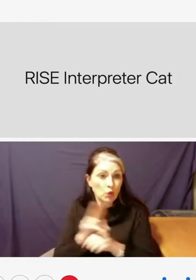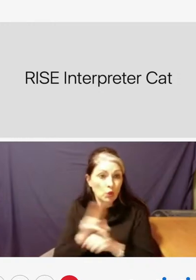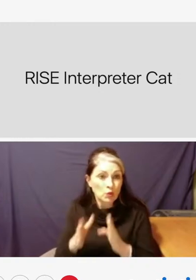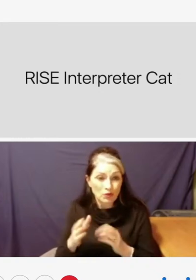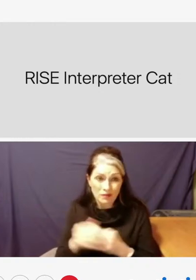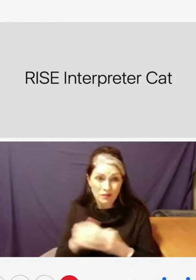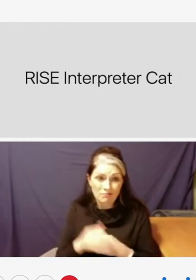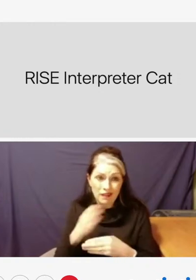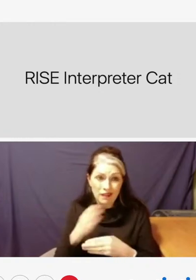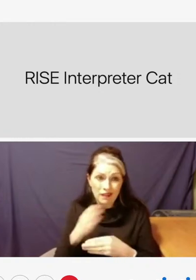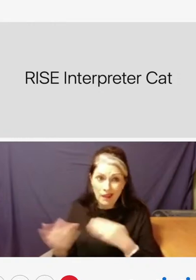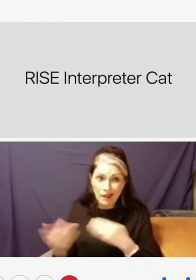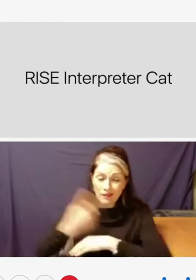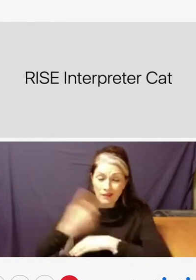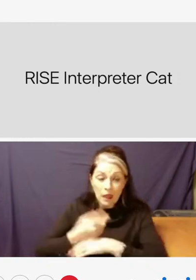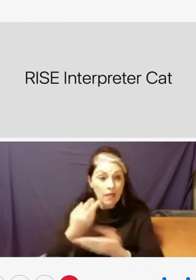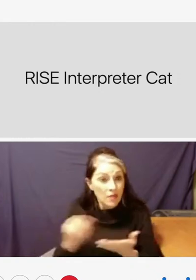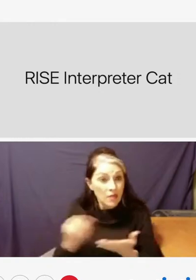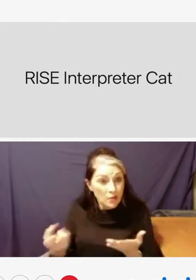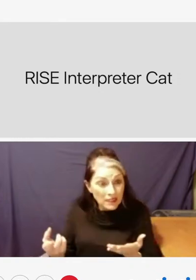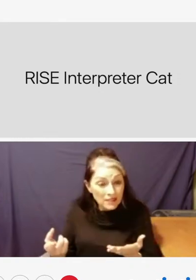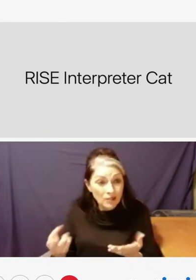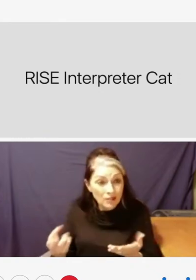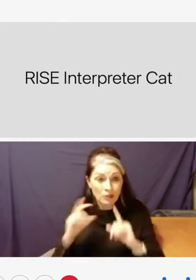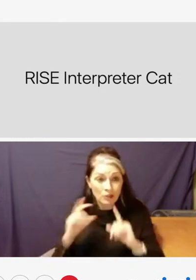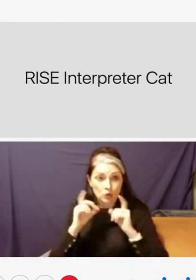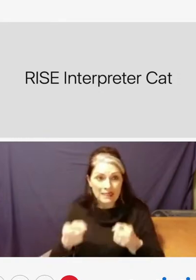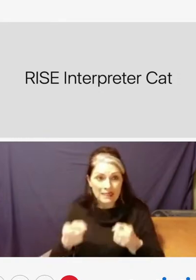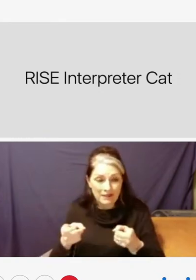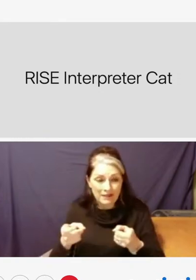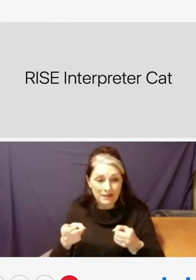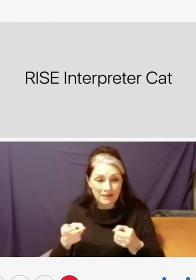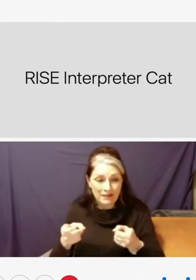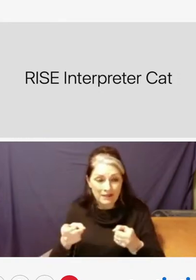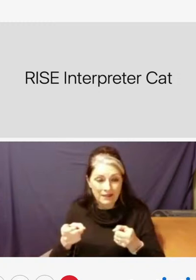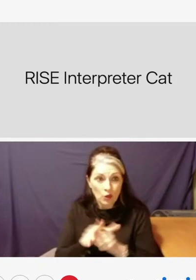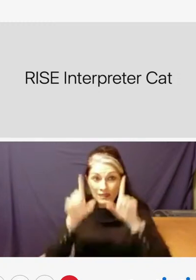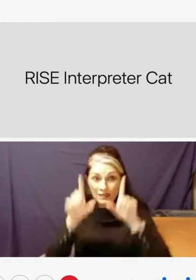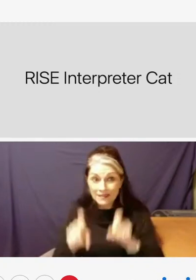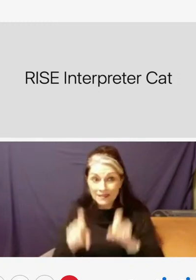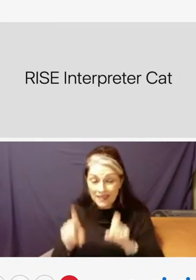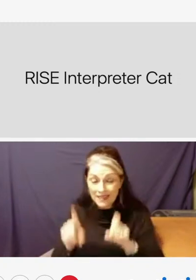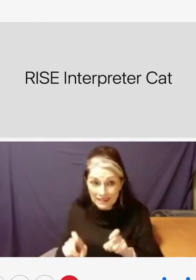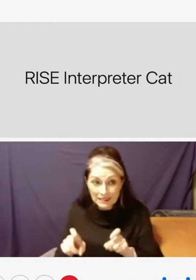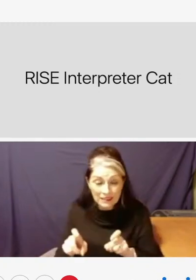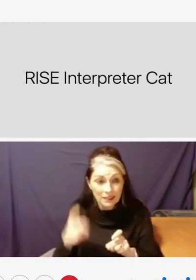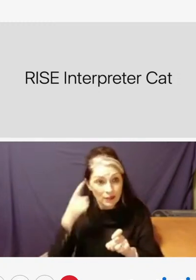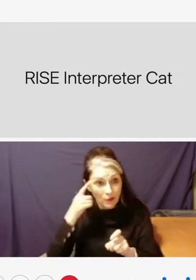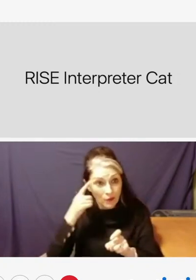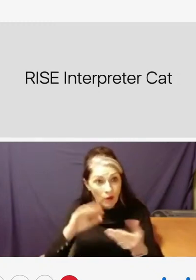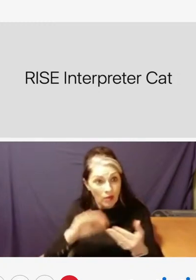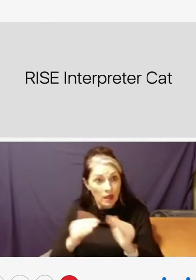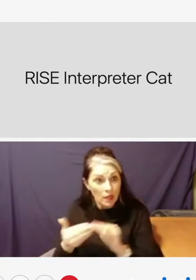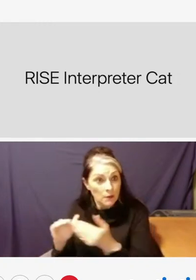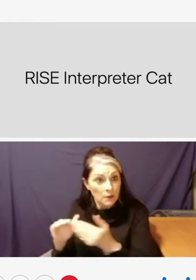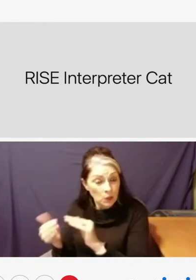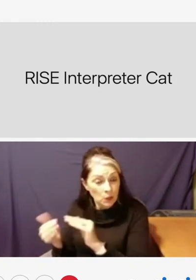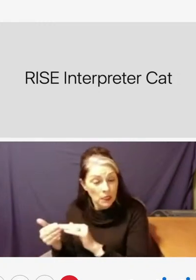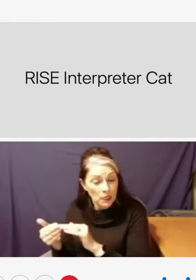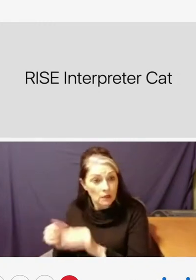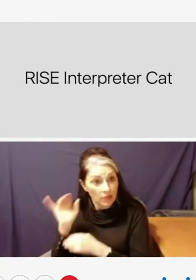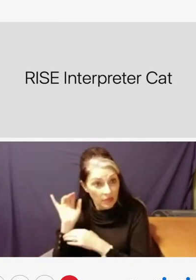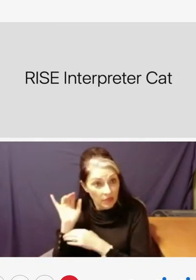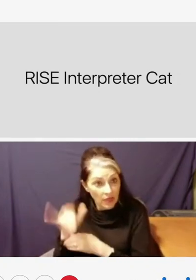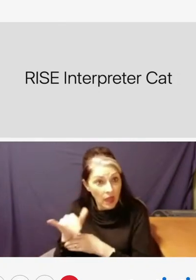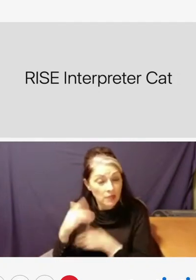resources to give the covid testing opport you know for Co testing for our community uh that is available for all